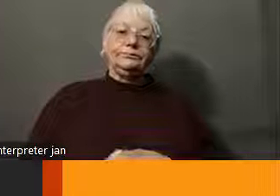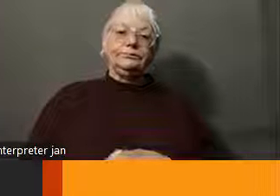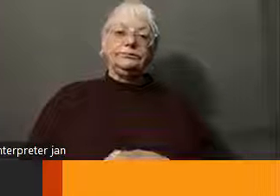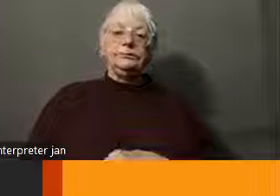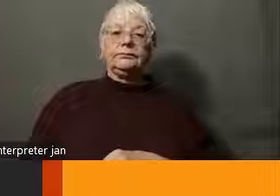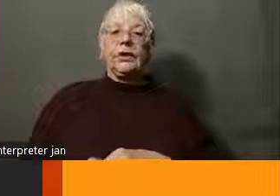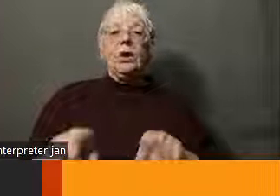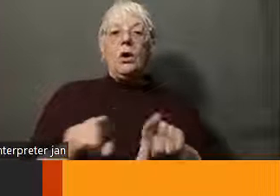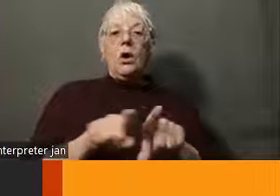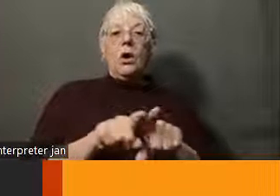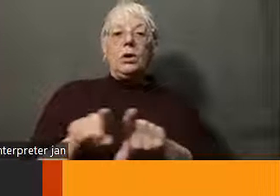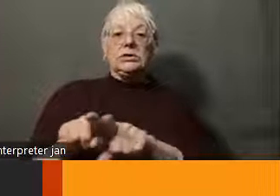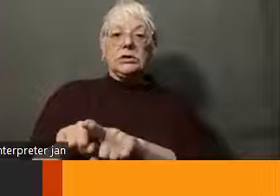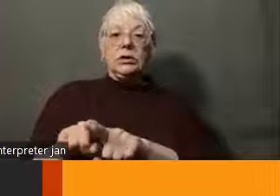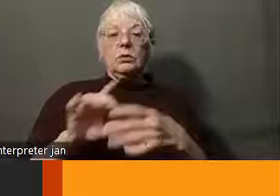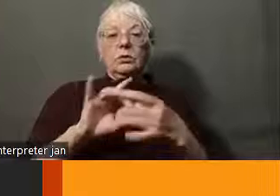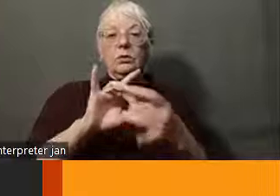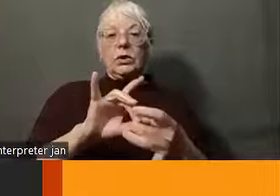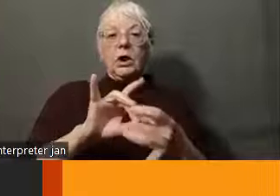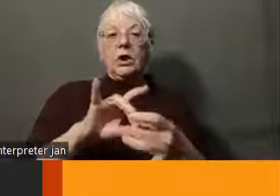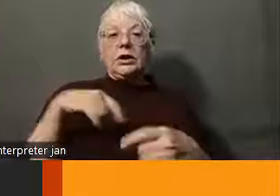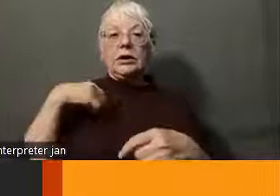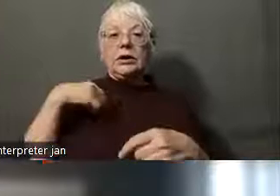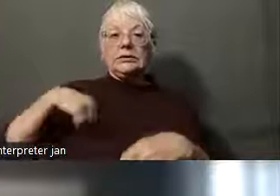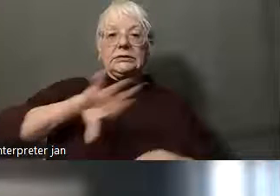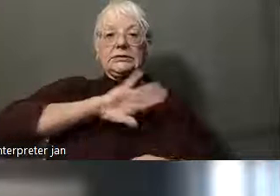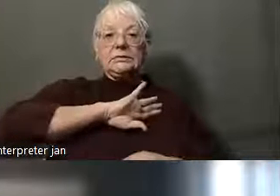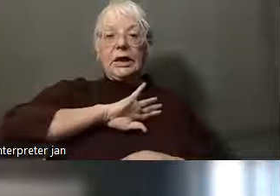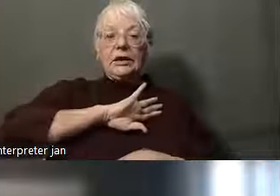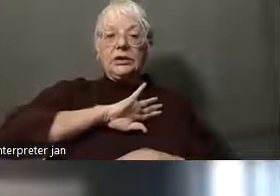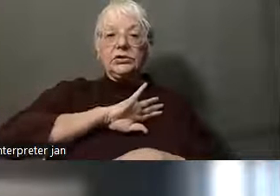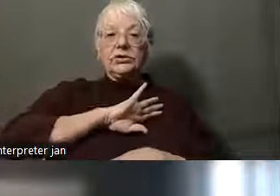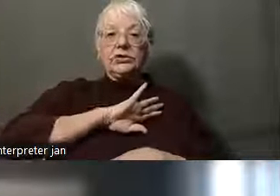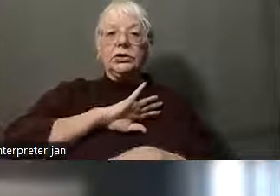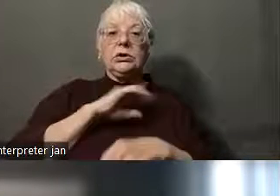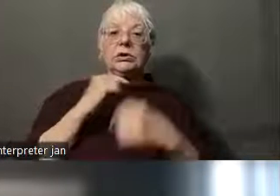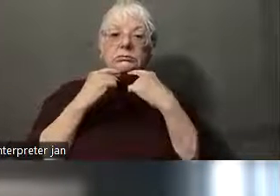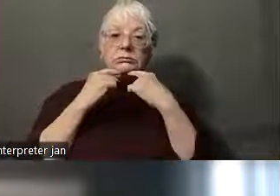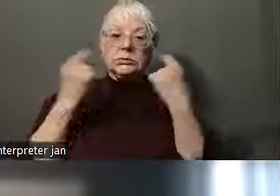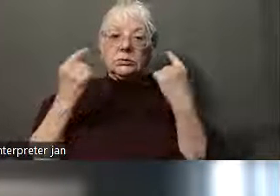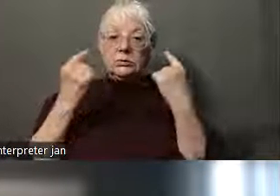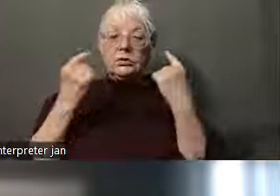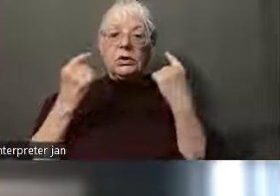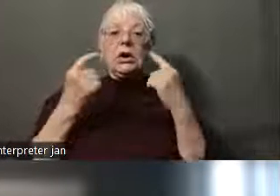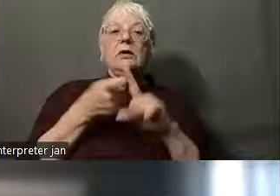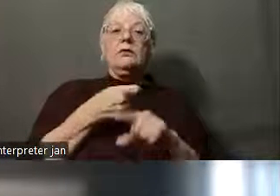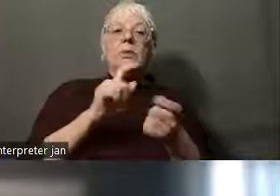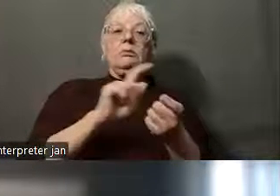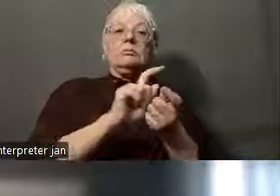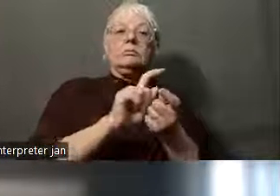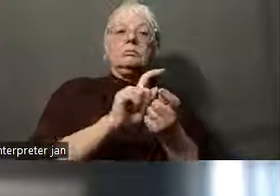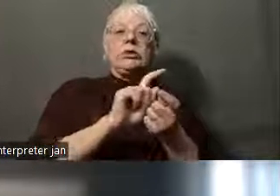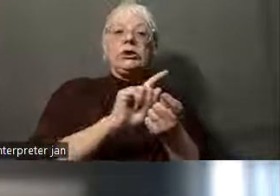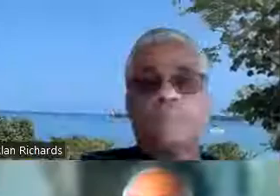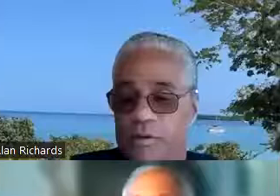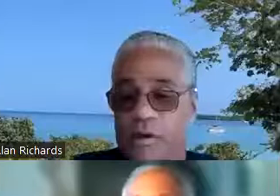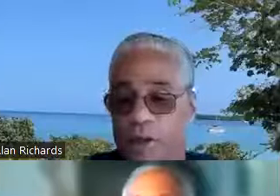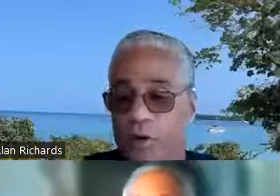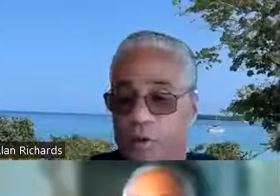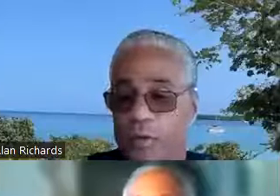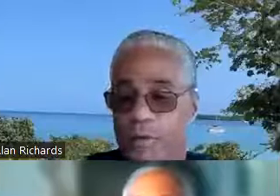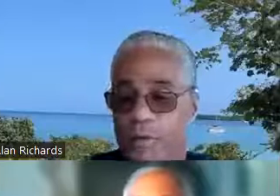Also, regarding the Spanish disclosure, for Spanish interpretation, please click